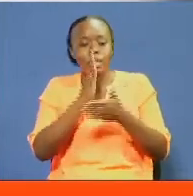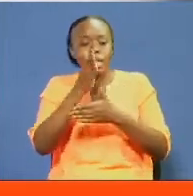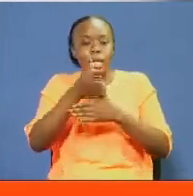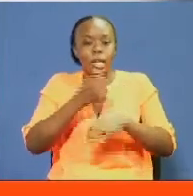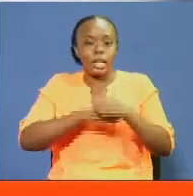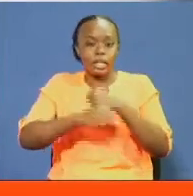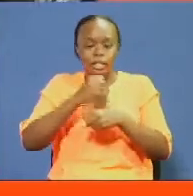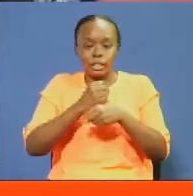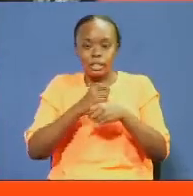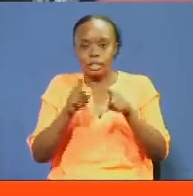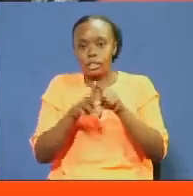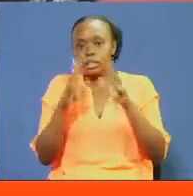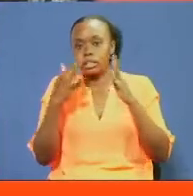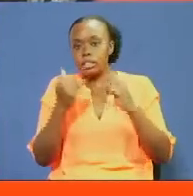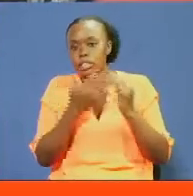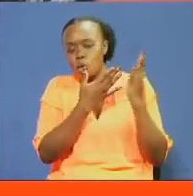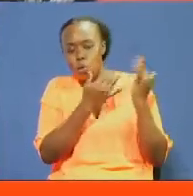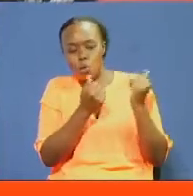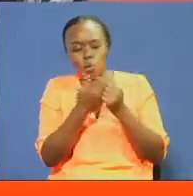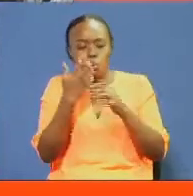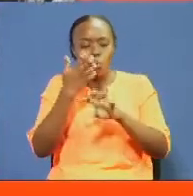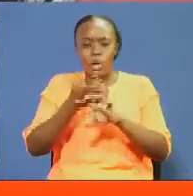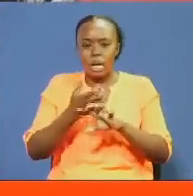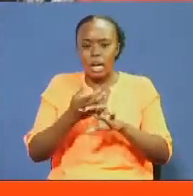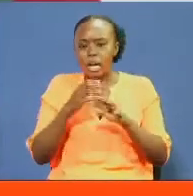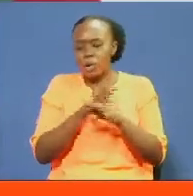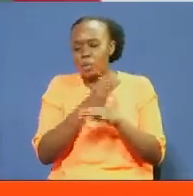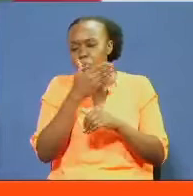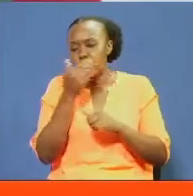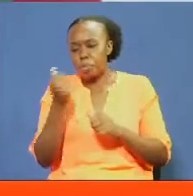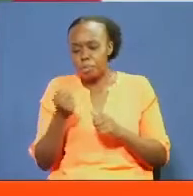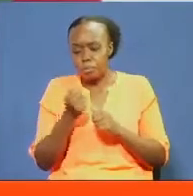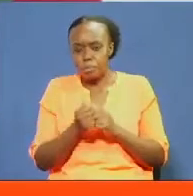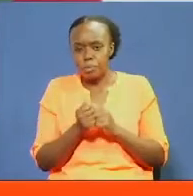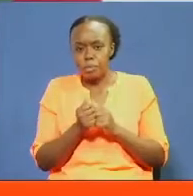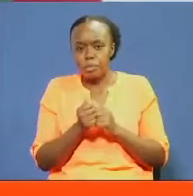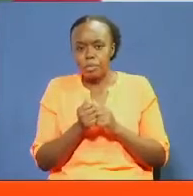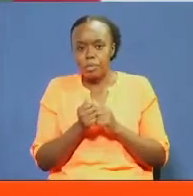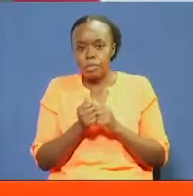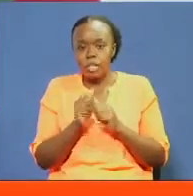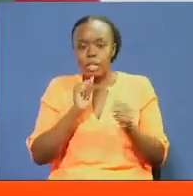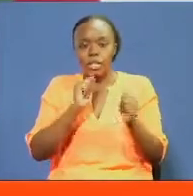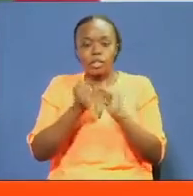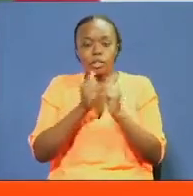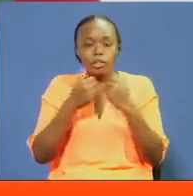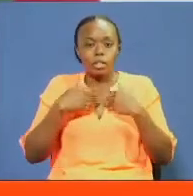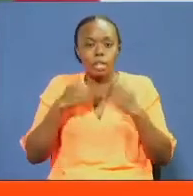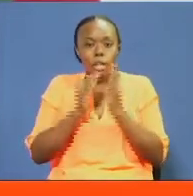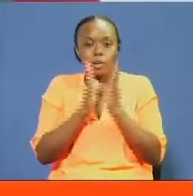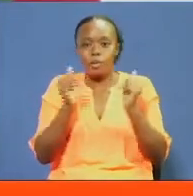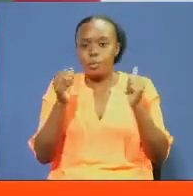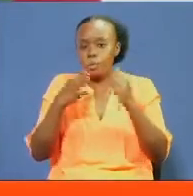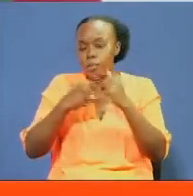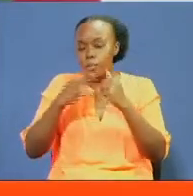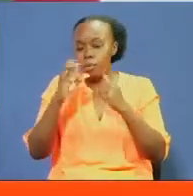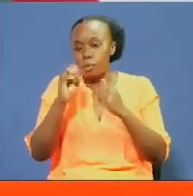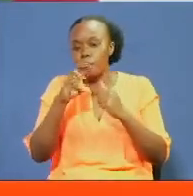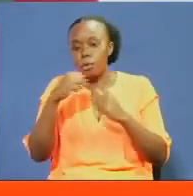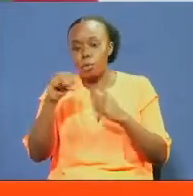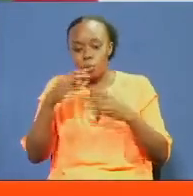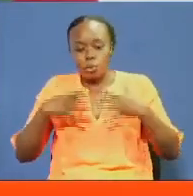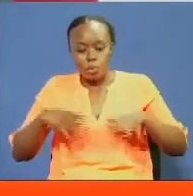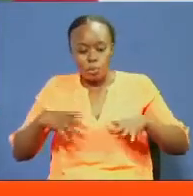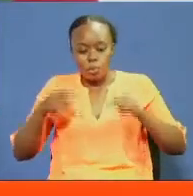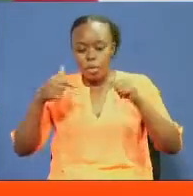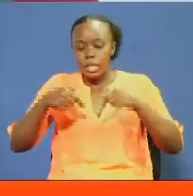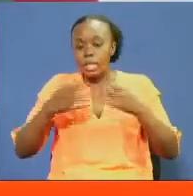The intent being to achieve herd immunity. With a vaccinated population of 30 million people,